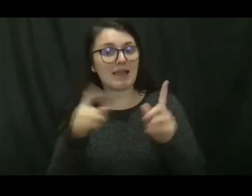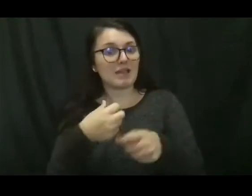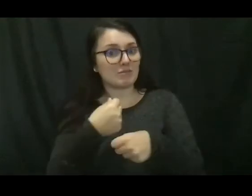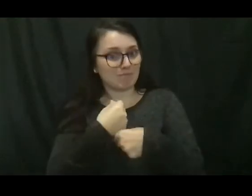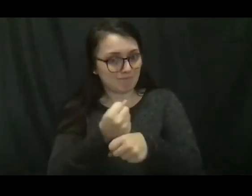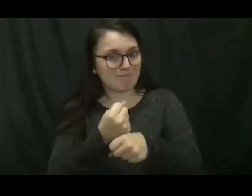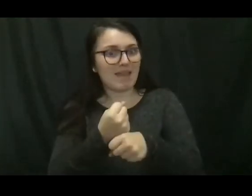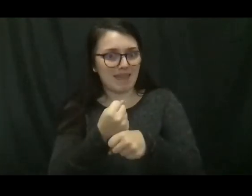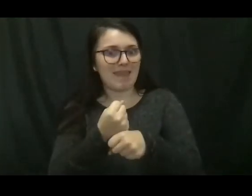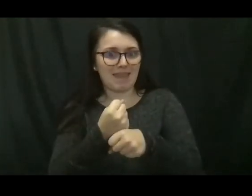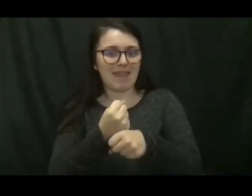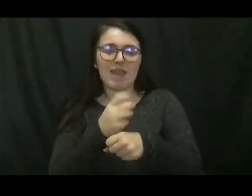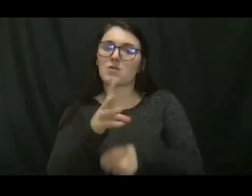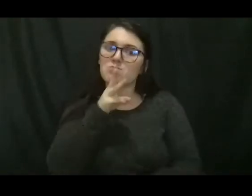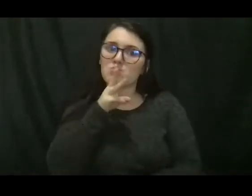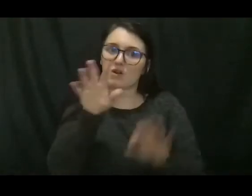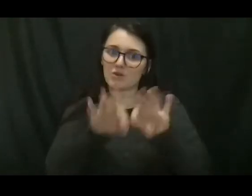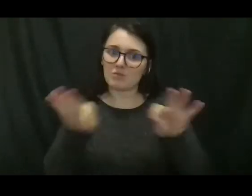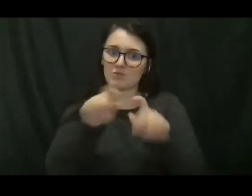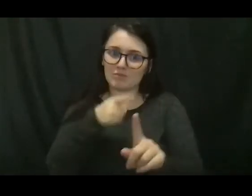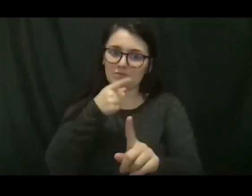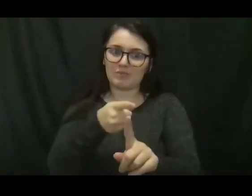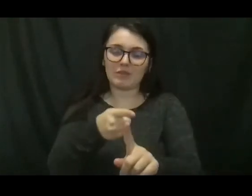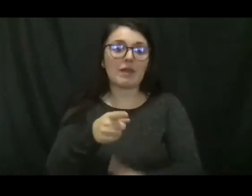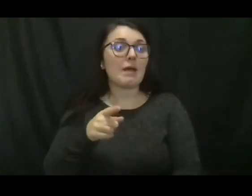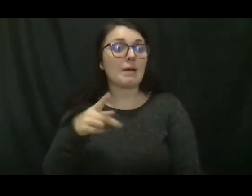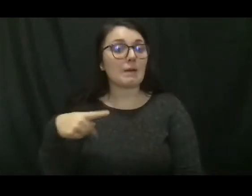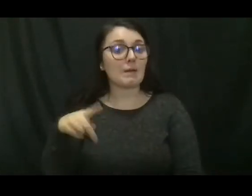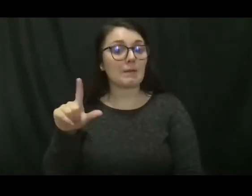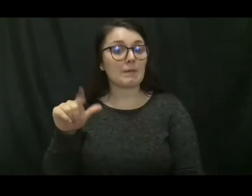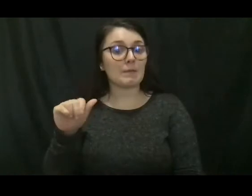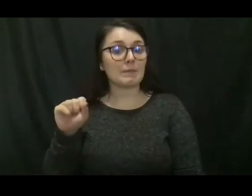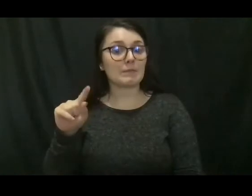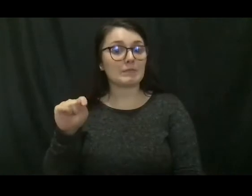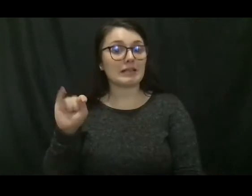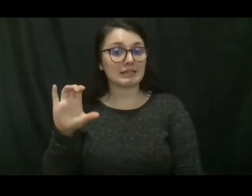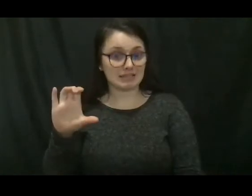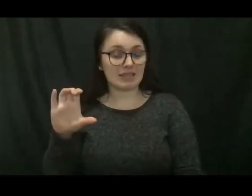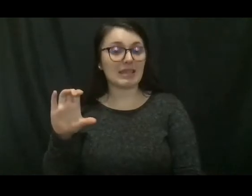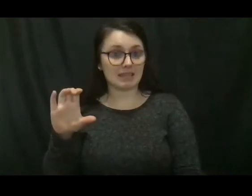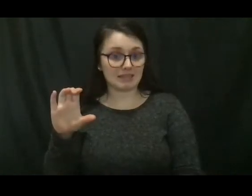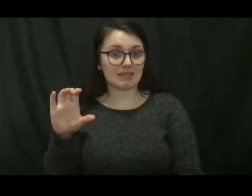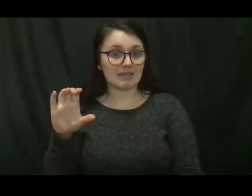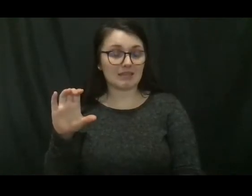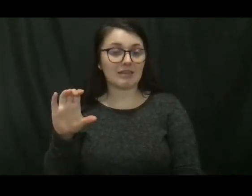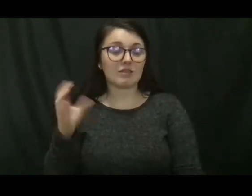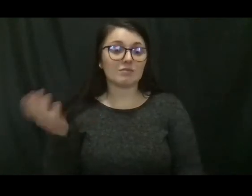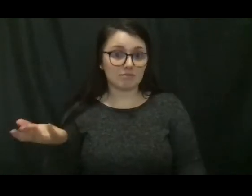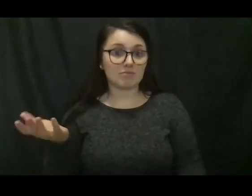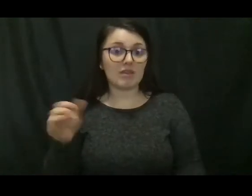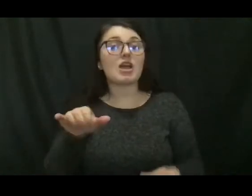top two that I think of in our area. But plastics are something that I know we have some strong feelings about plastics,